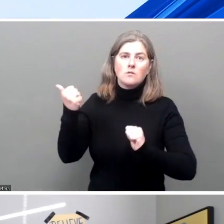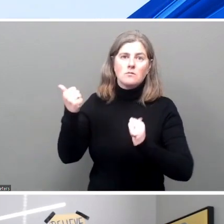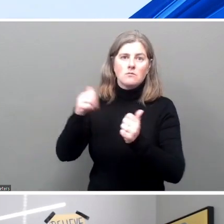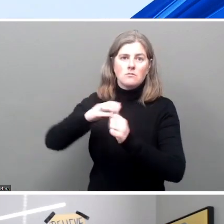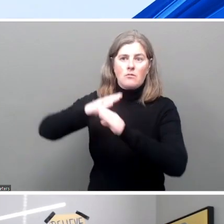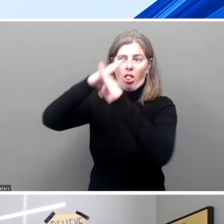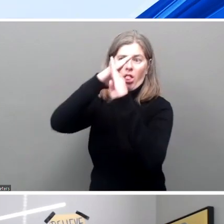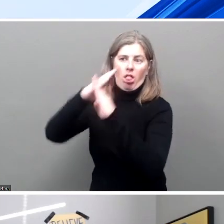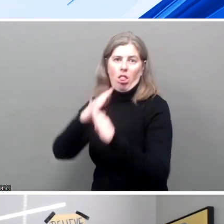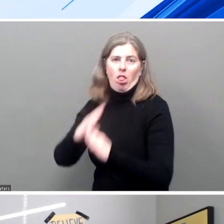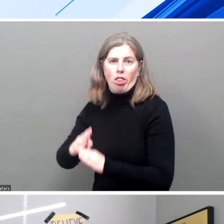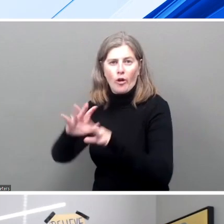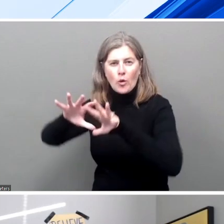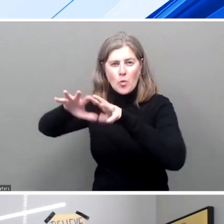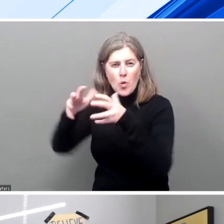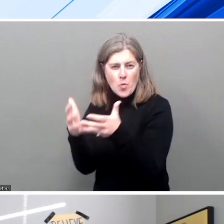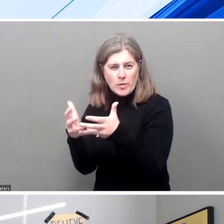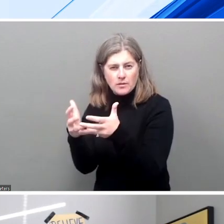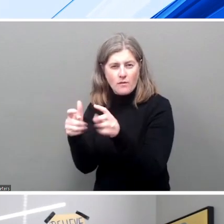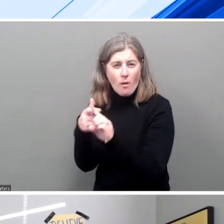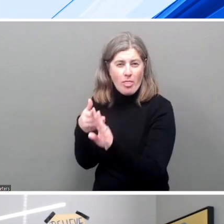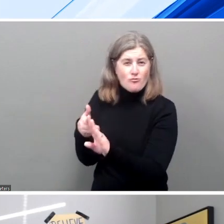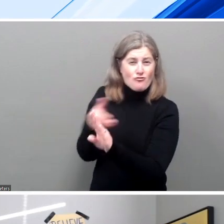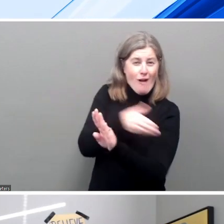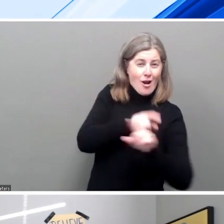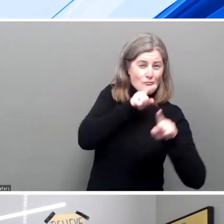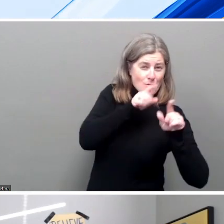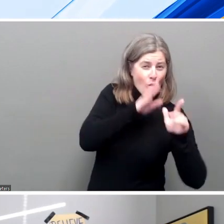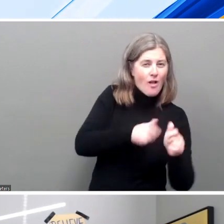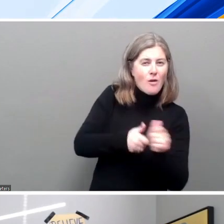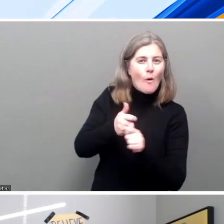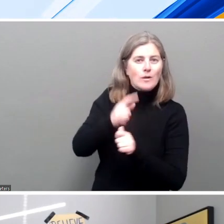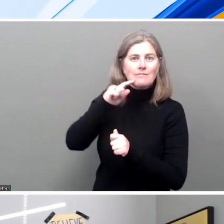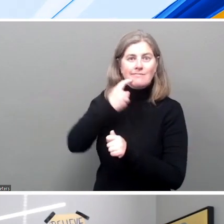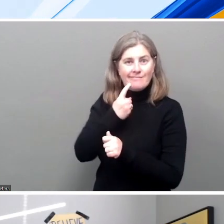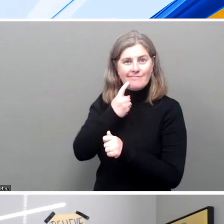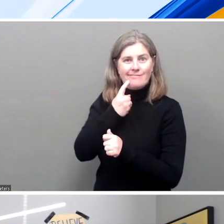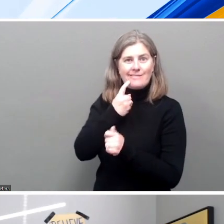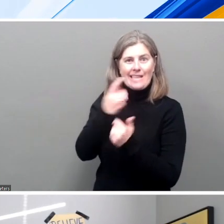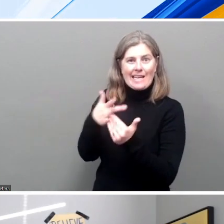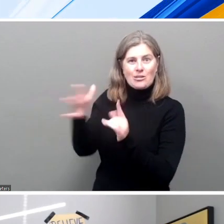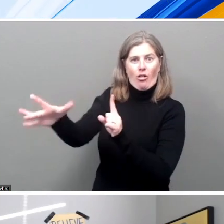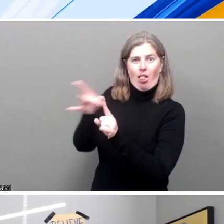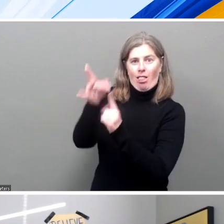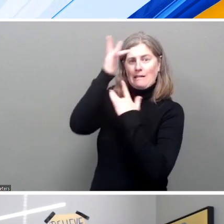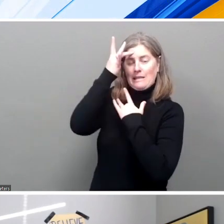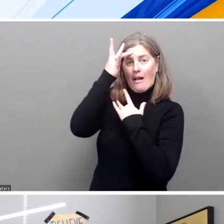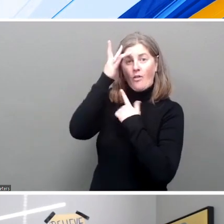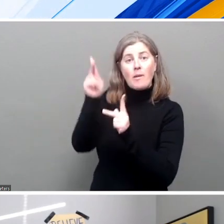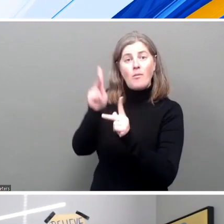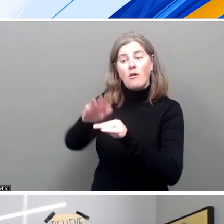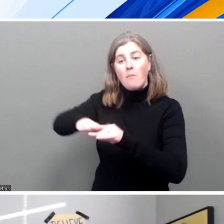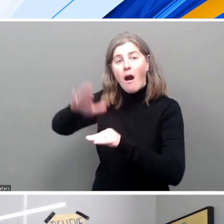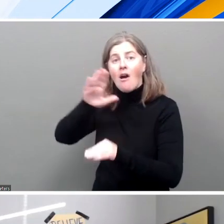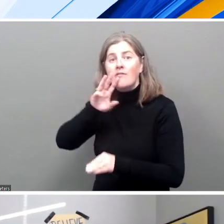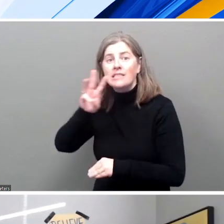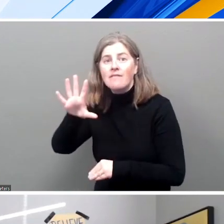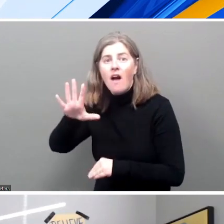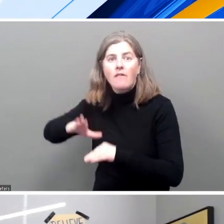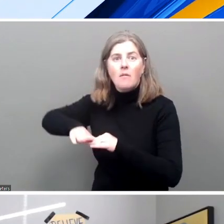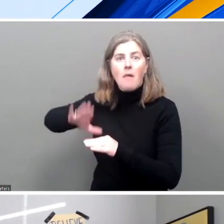the prior reporter was just mentioning, folks over 65, over